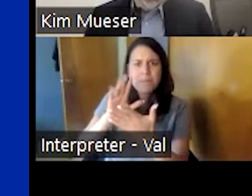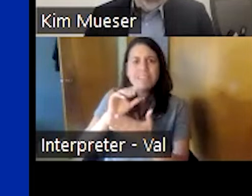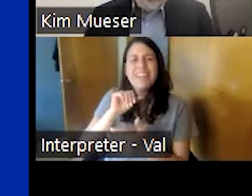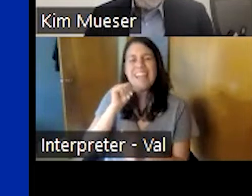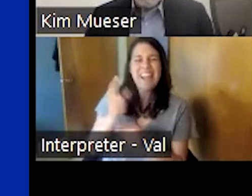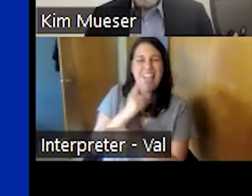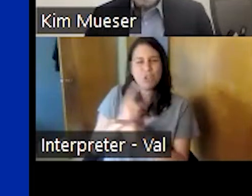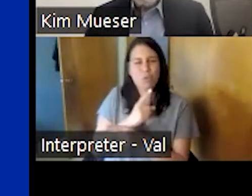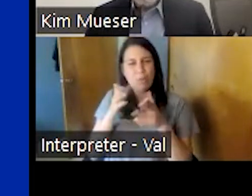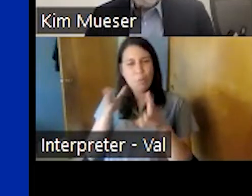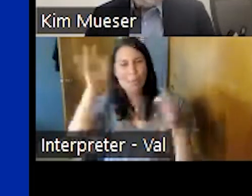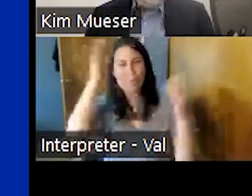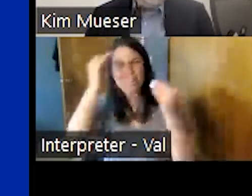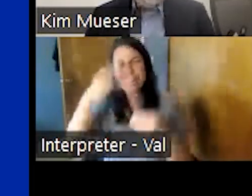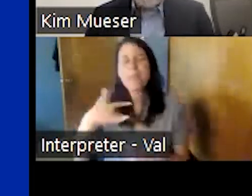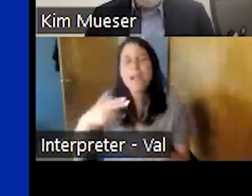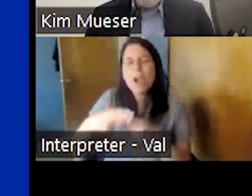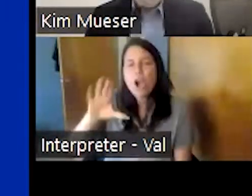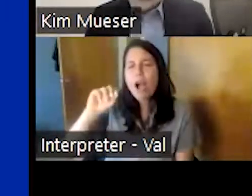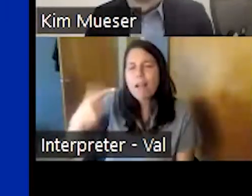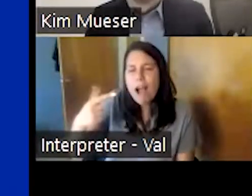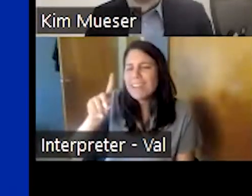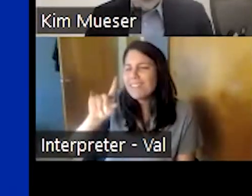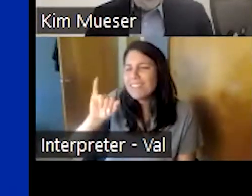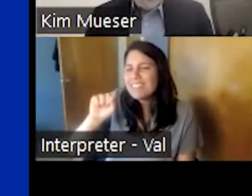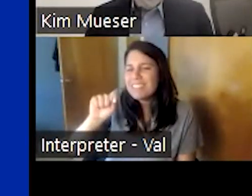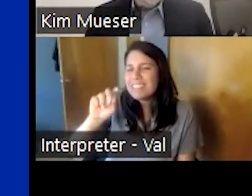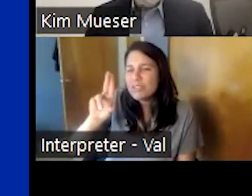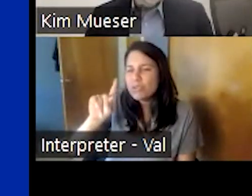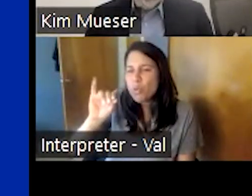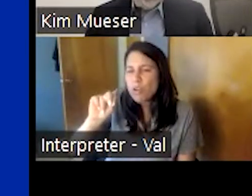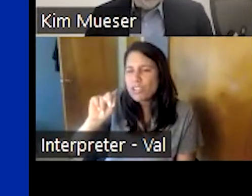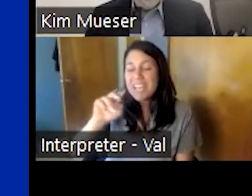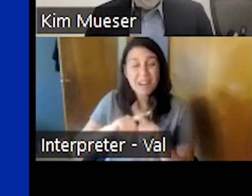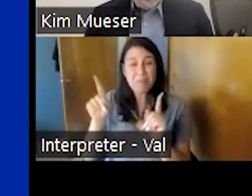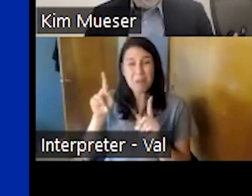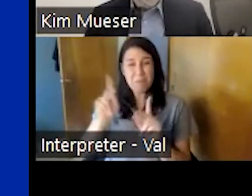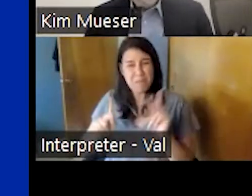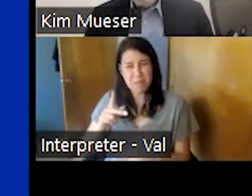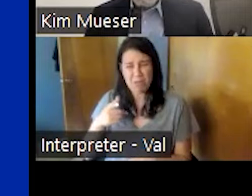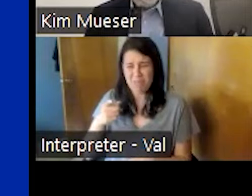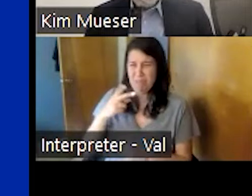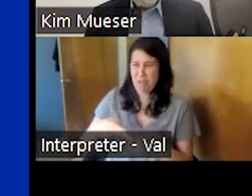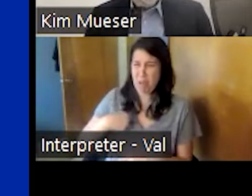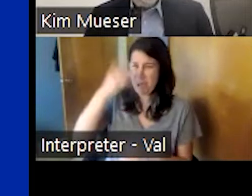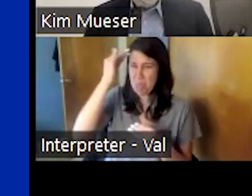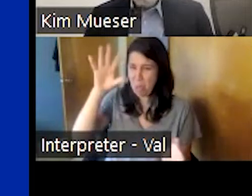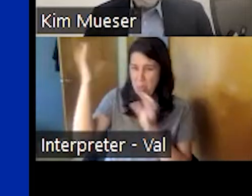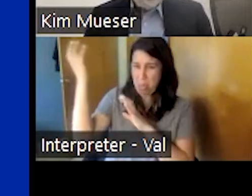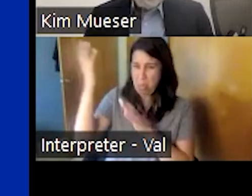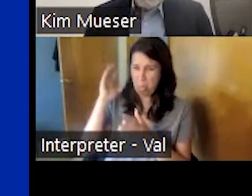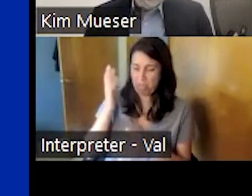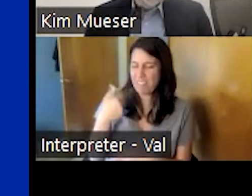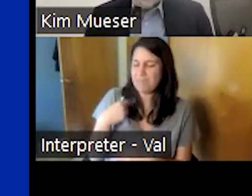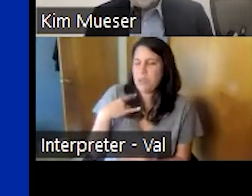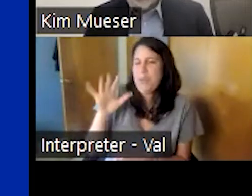cognitive distortions and so on, but it turns out people don't like having their thinking referred to as distorted. And so we had